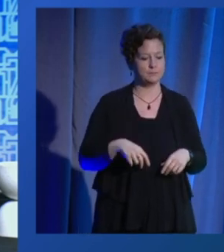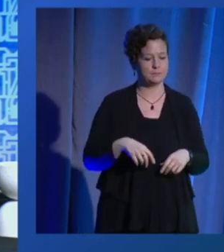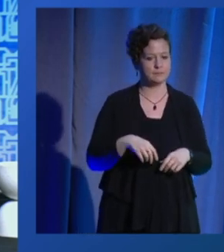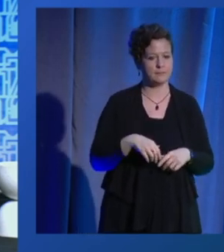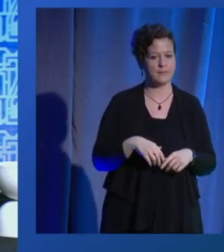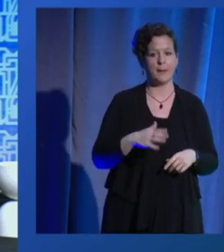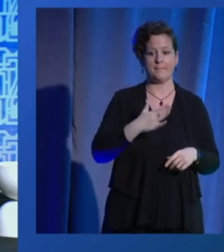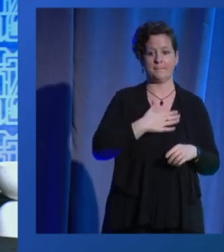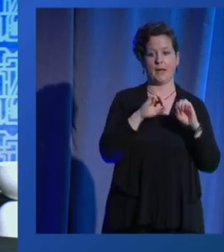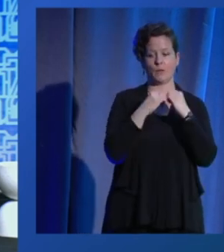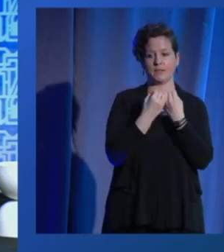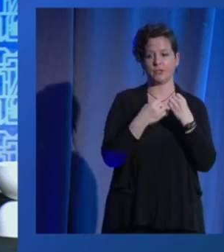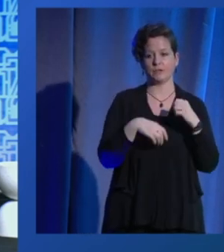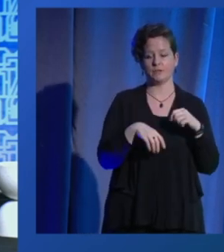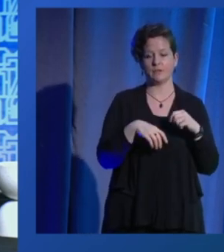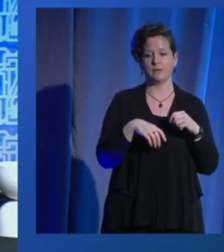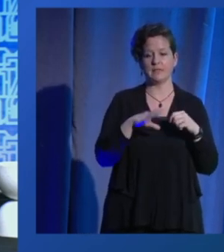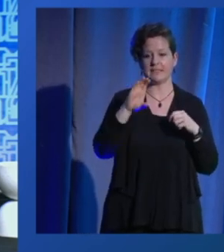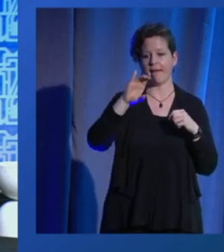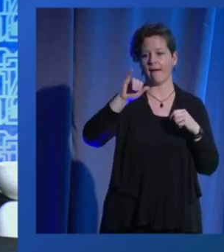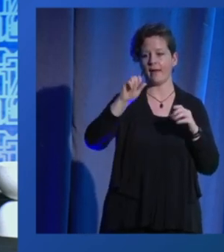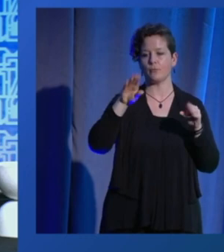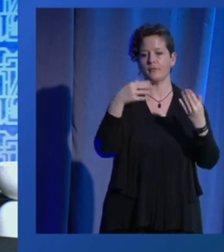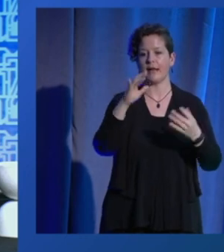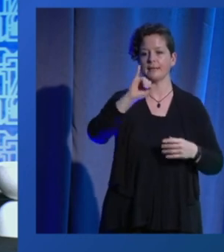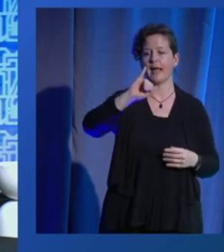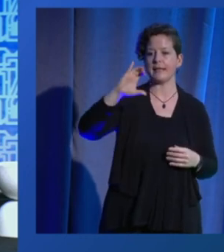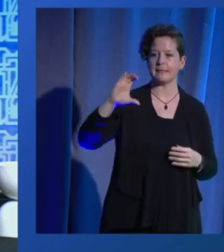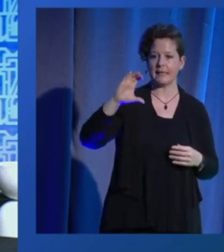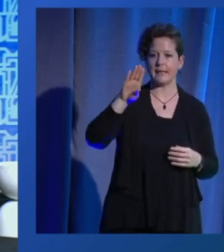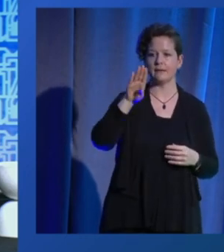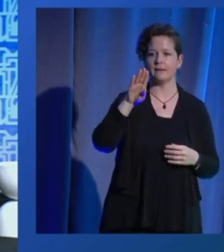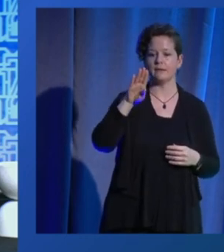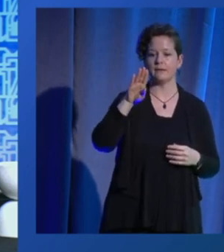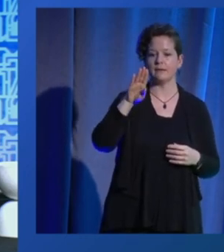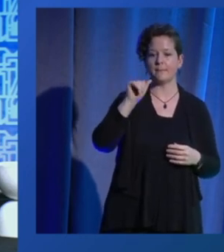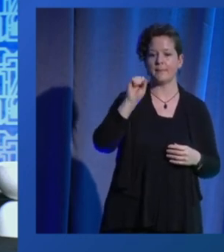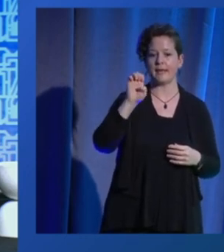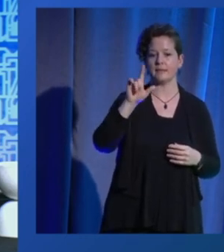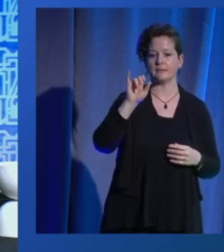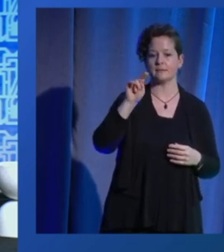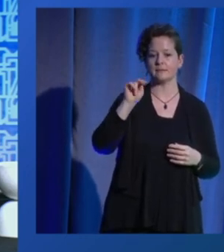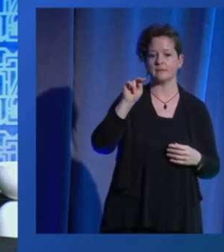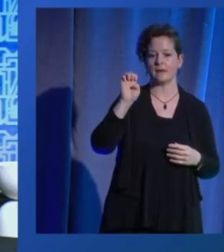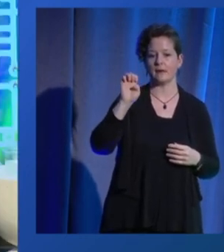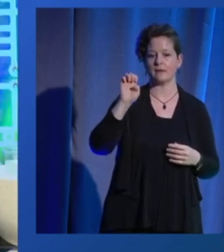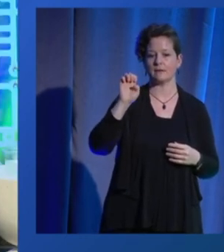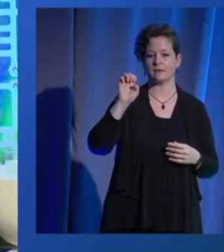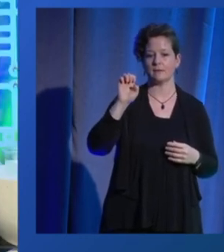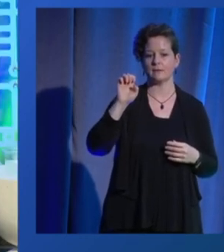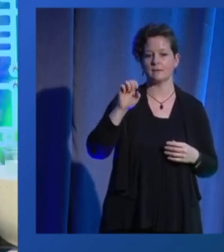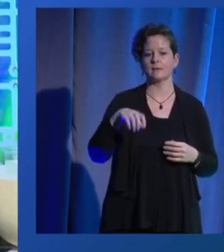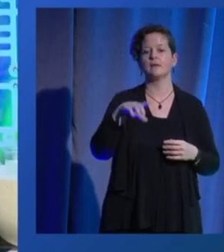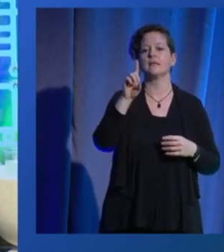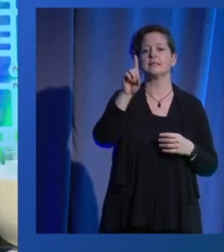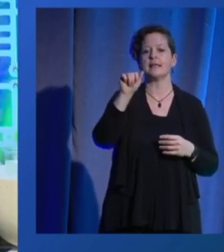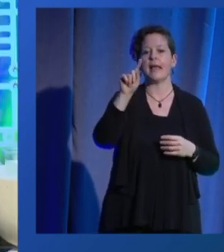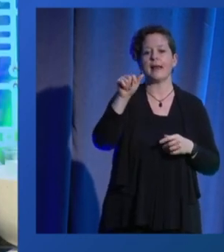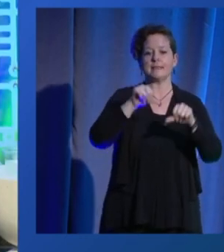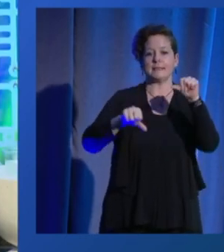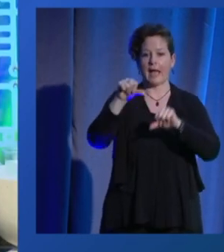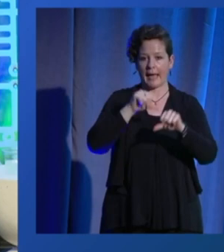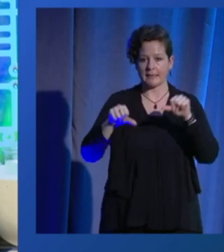my organization um provides IC data science Services uh throughout our community both our IC and